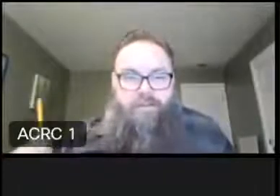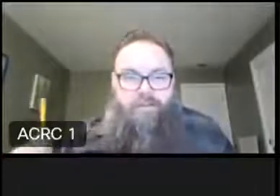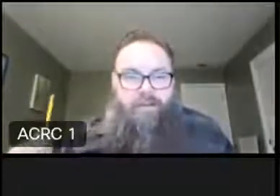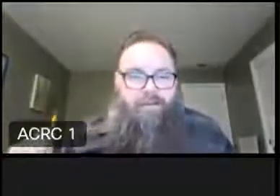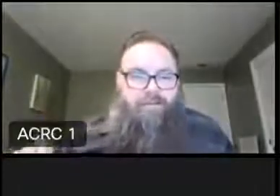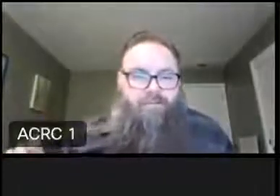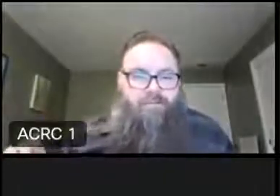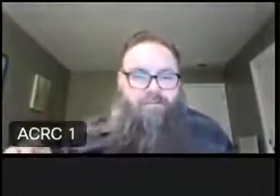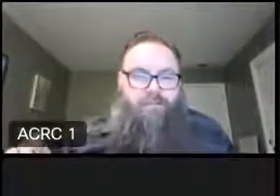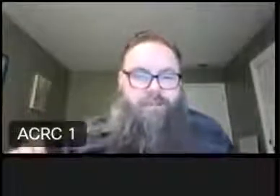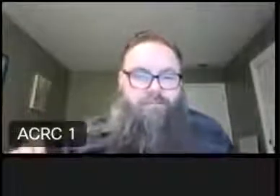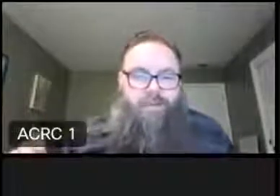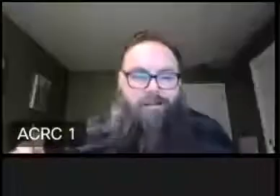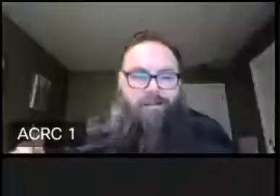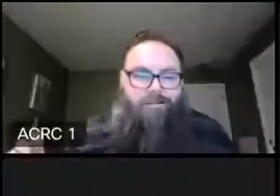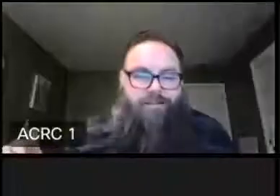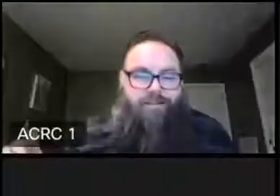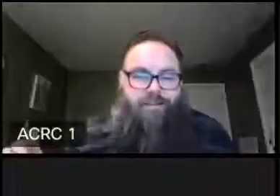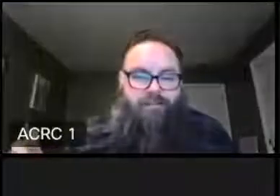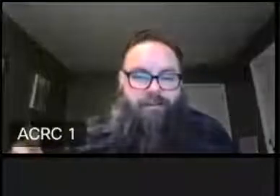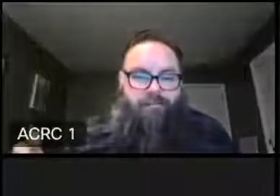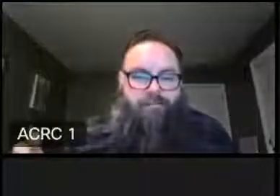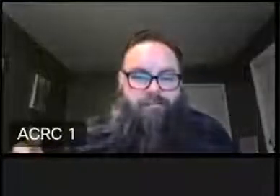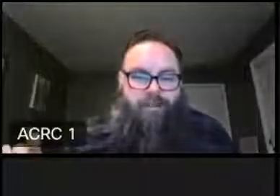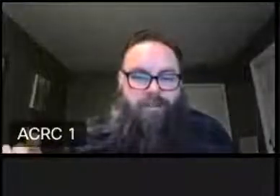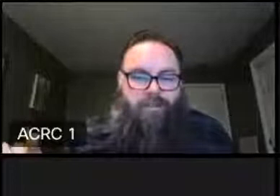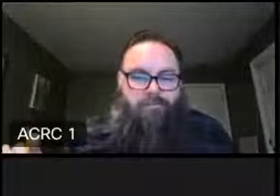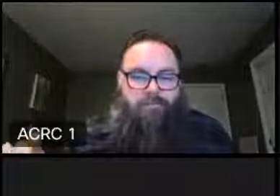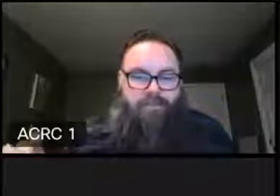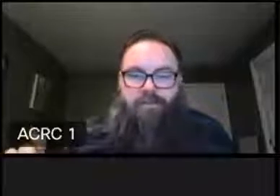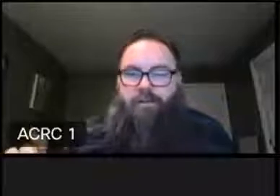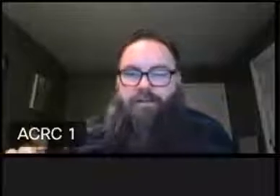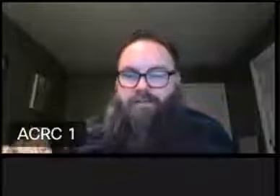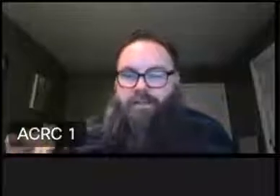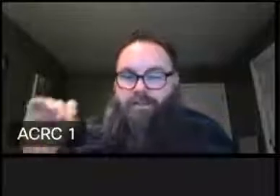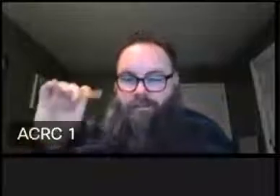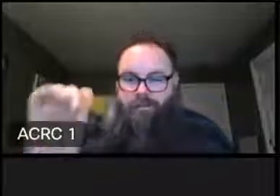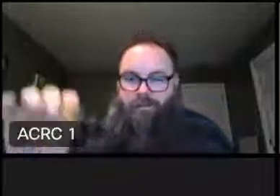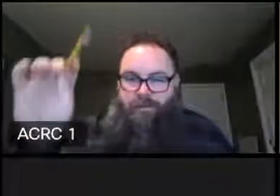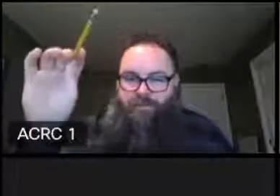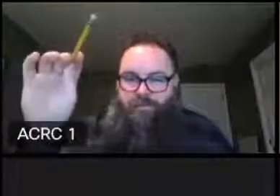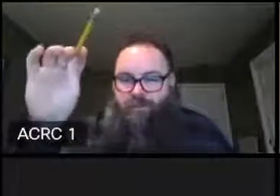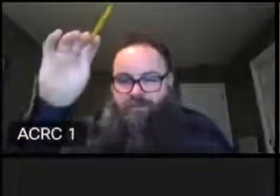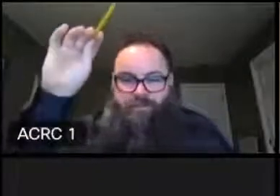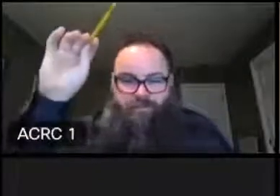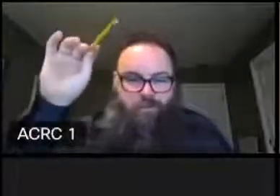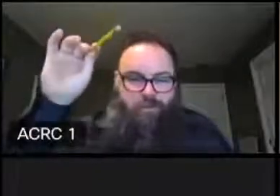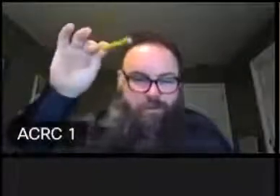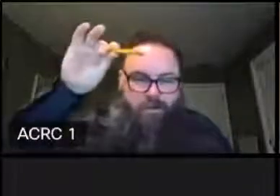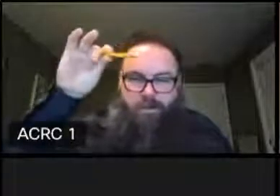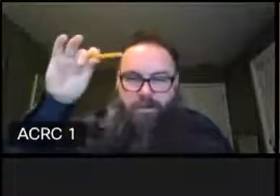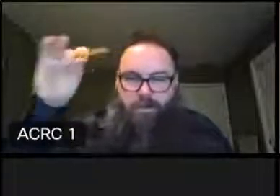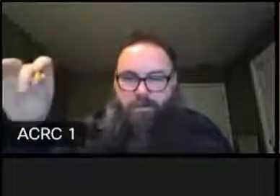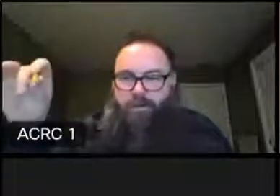increase. Let's see. Who raise your hand if you got in alliance? That's you, Jason, right? No. Yeah, Jason. All right. So Jason, that's your question